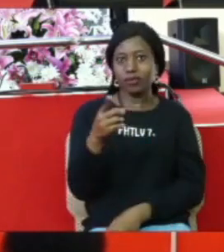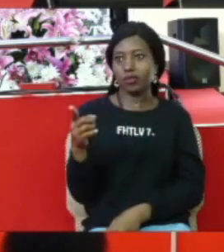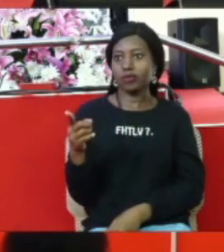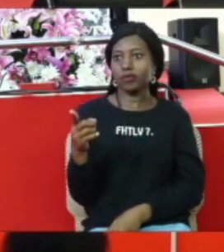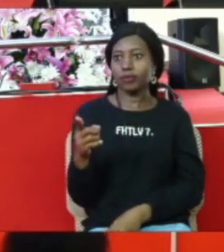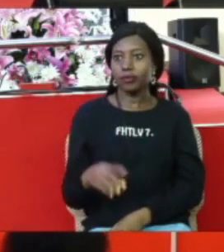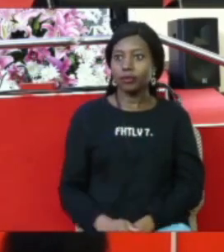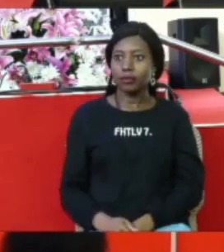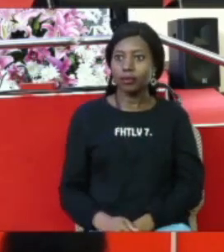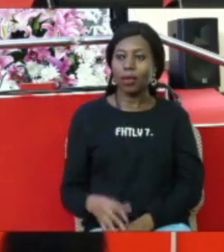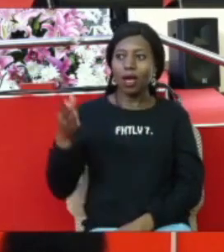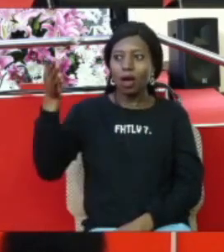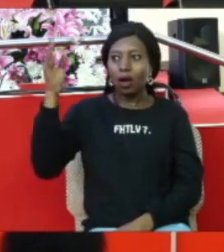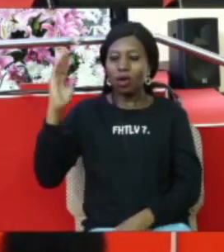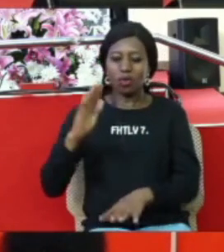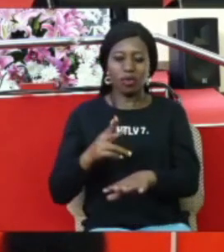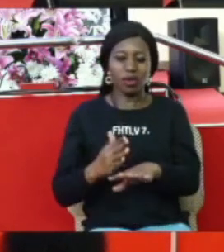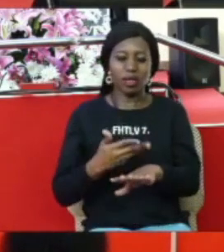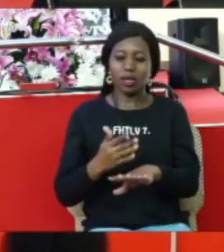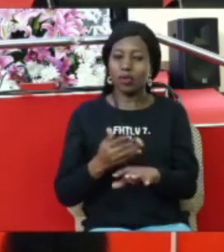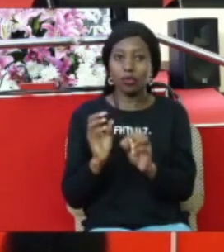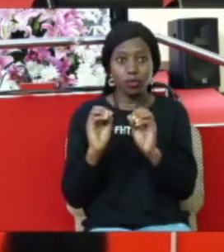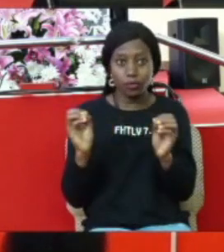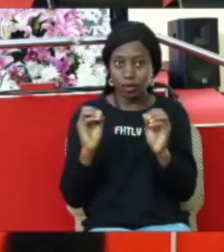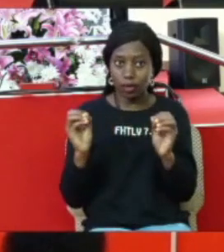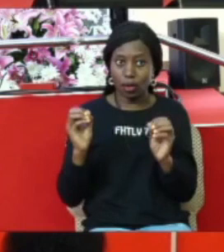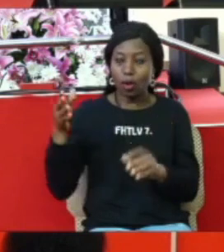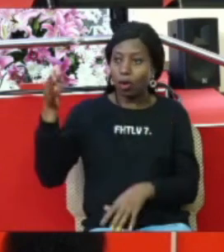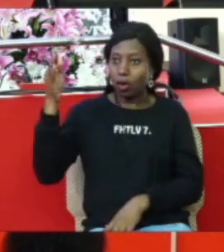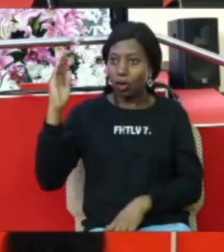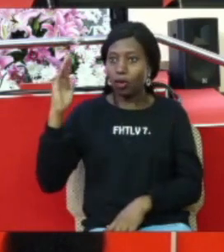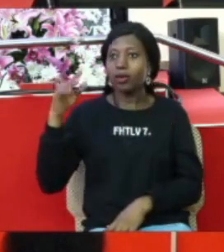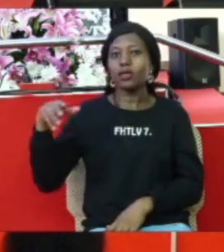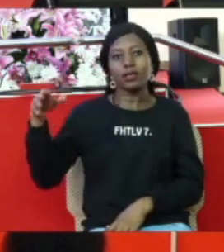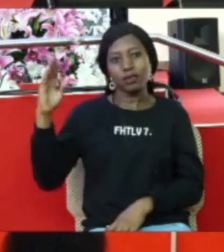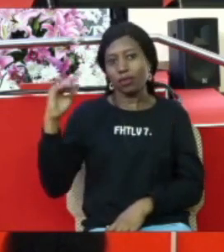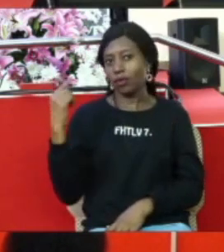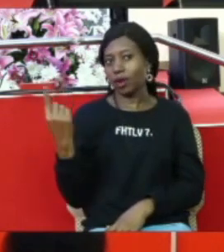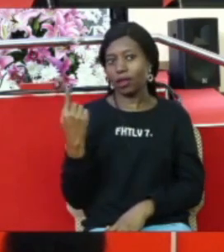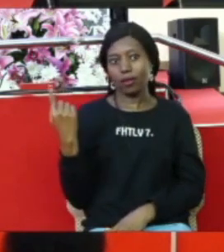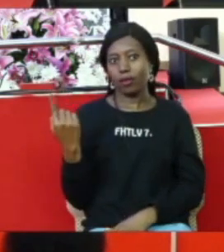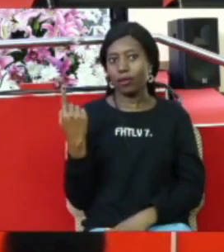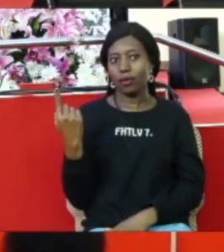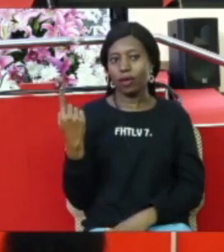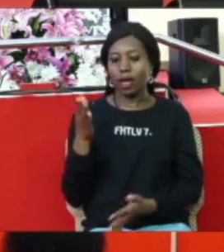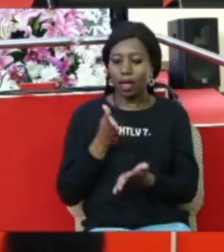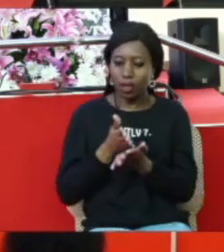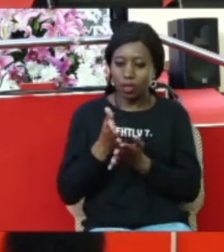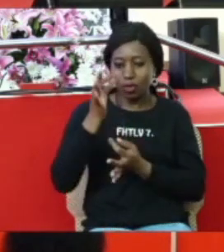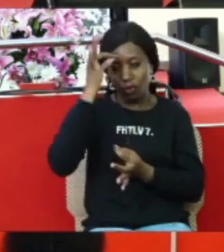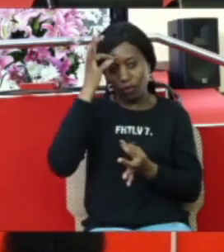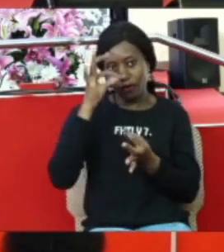Mungu ni Mungu. Bwana Yesu asifiwe. And God, by faith, he will do what